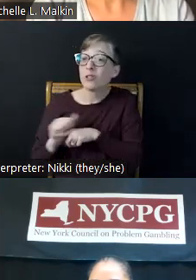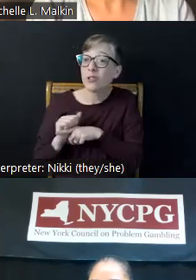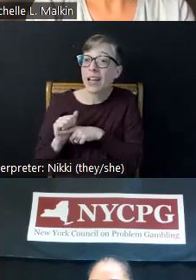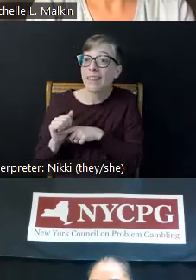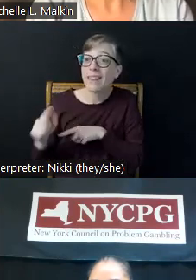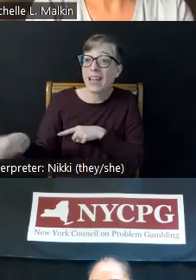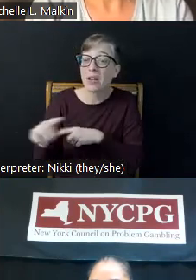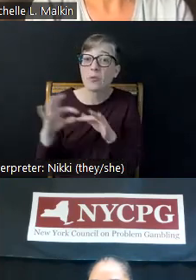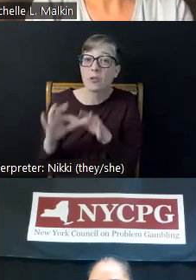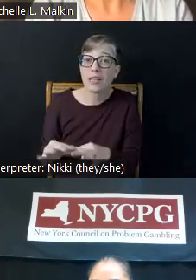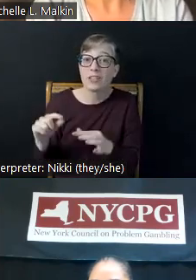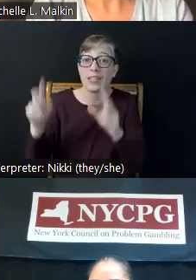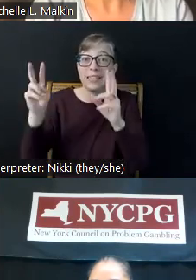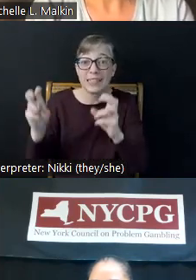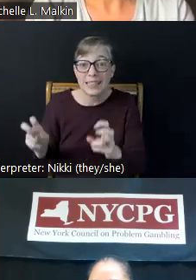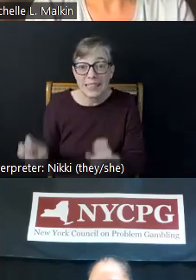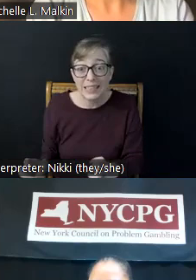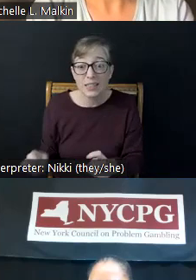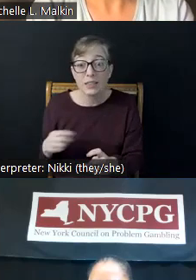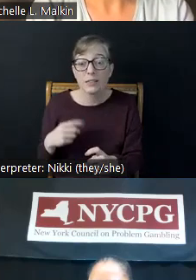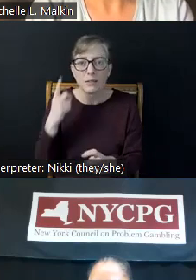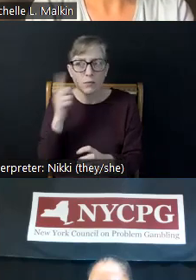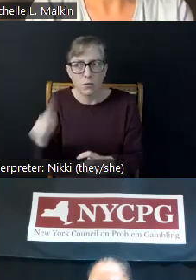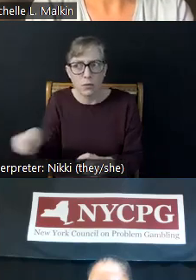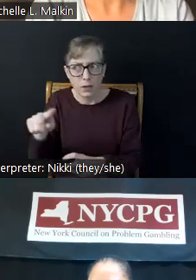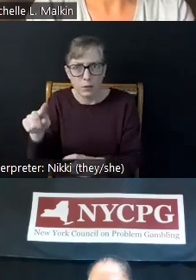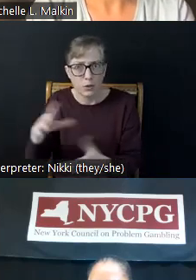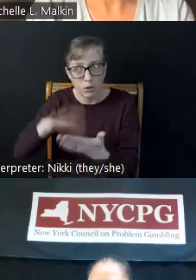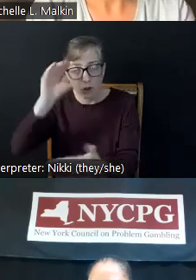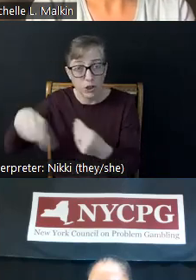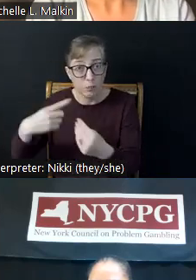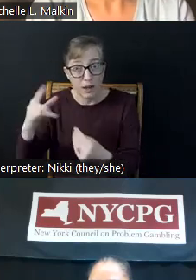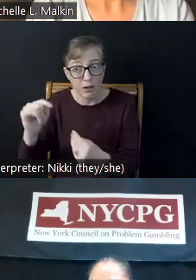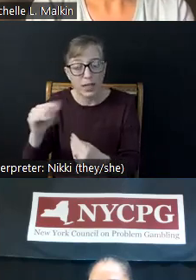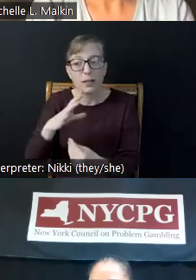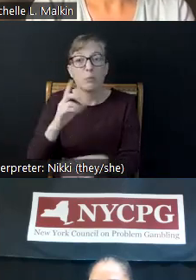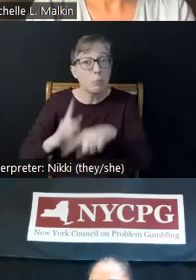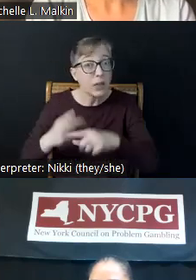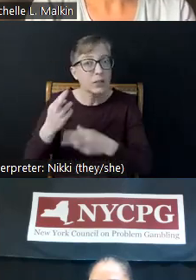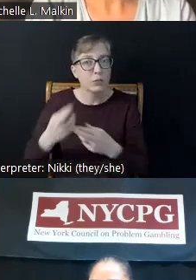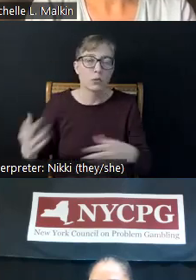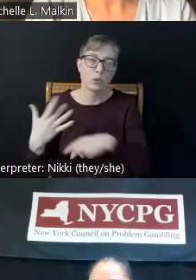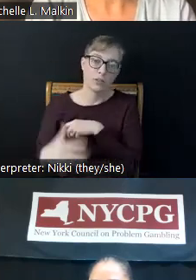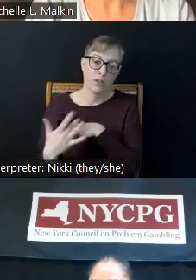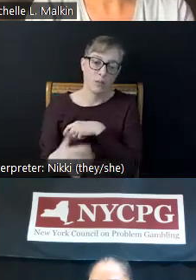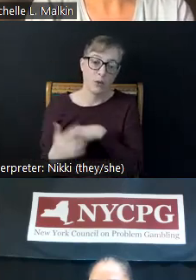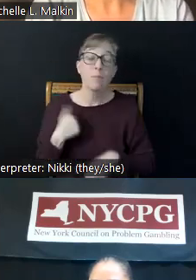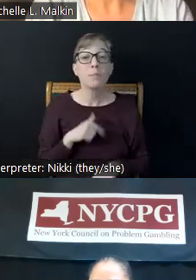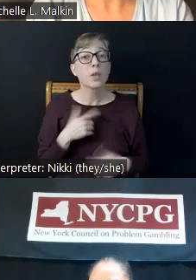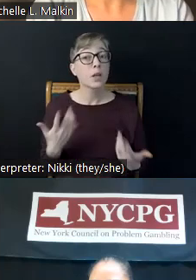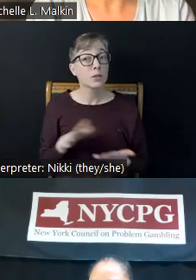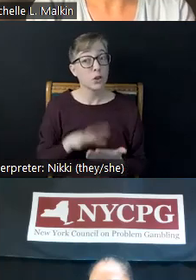know about it and give them the resources of the kinds of assessments they can be using. And so what we have found is for